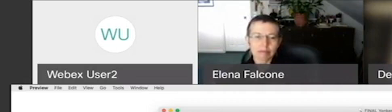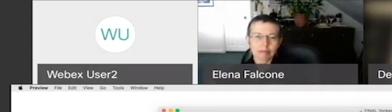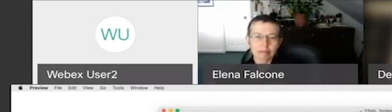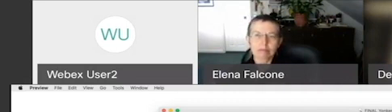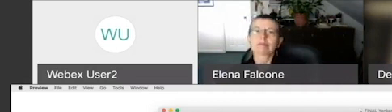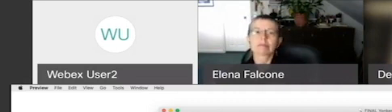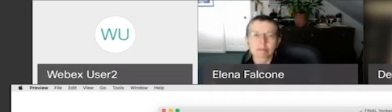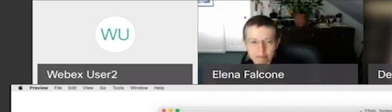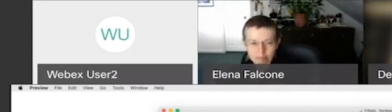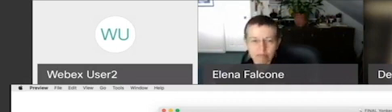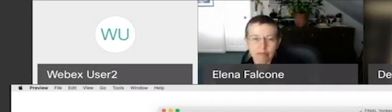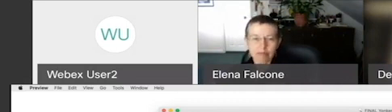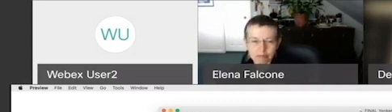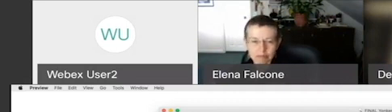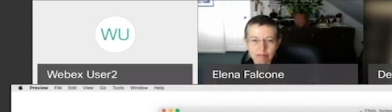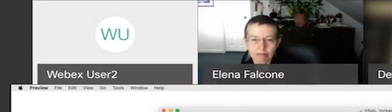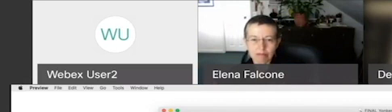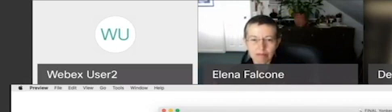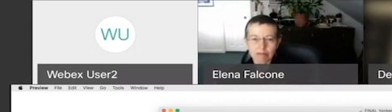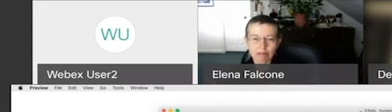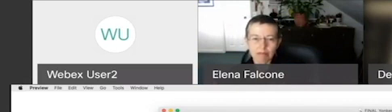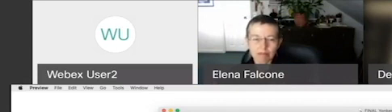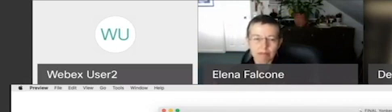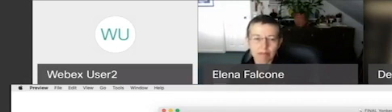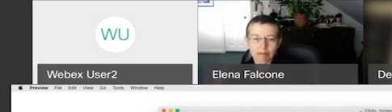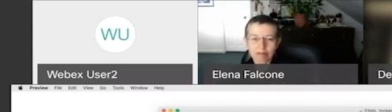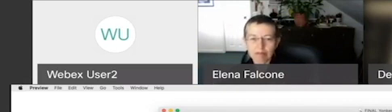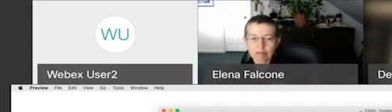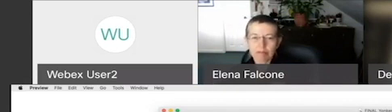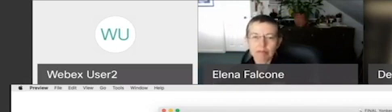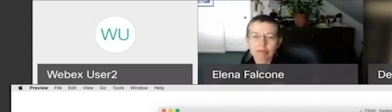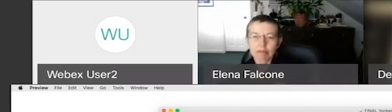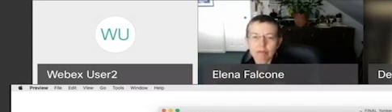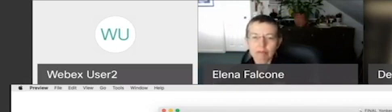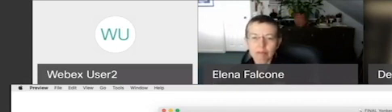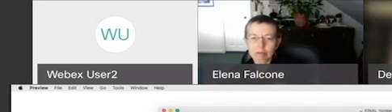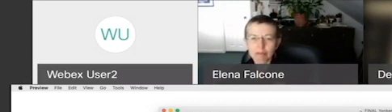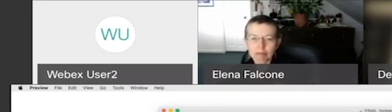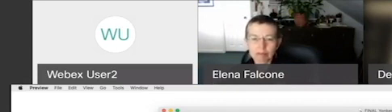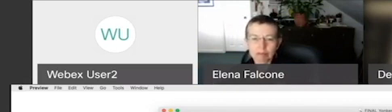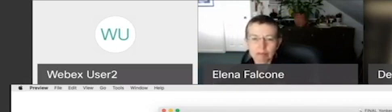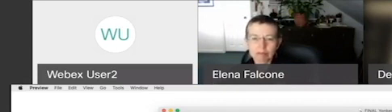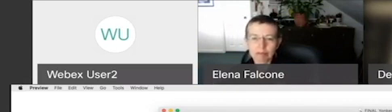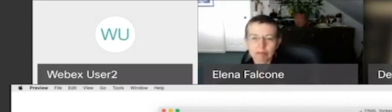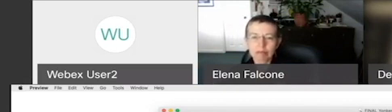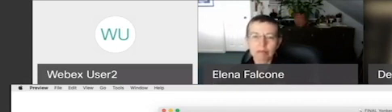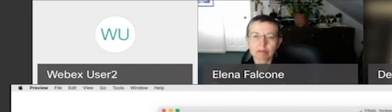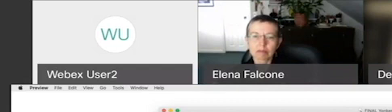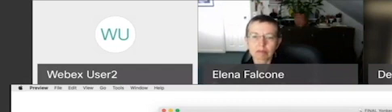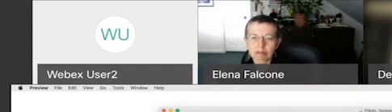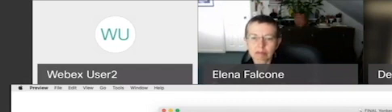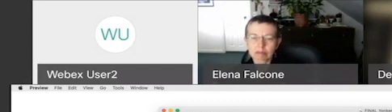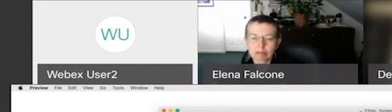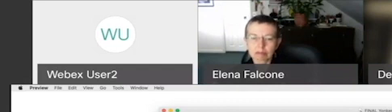Because God forbid someone doesn't have a power of attorney and they no longer have capacity, they're no longer able to handle their